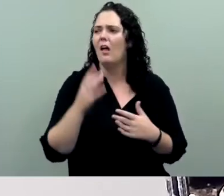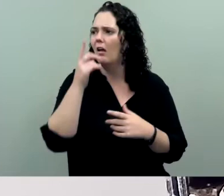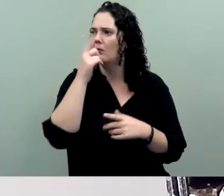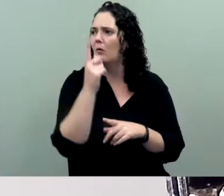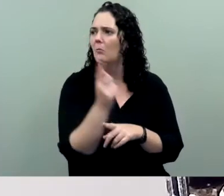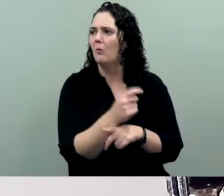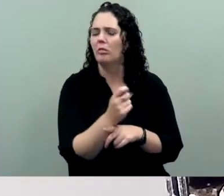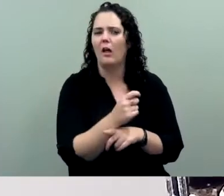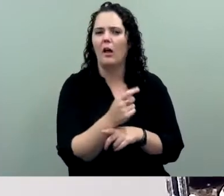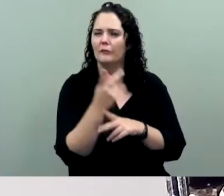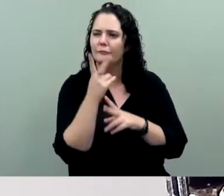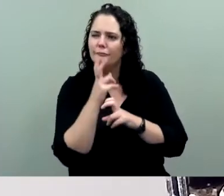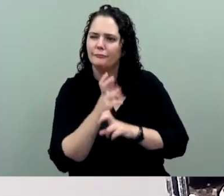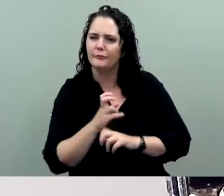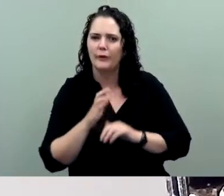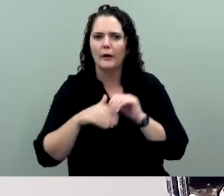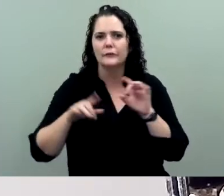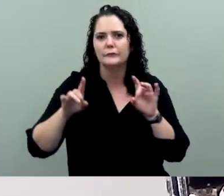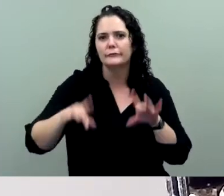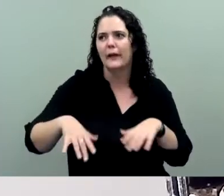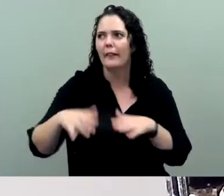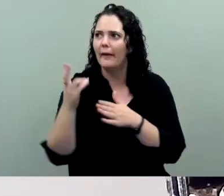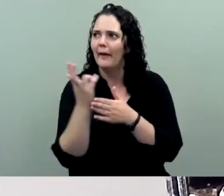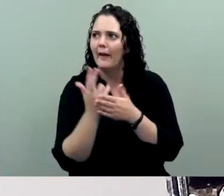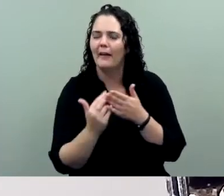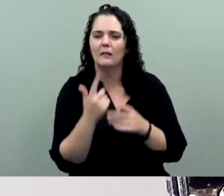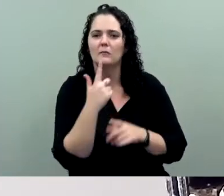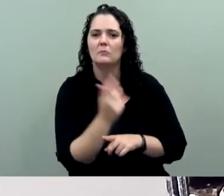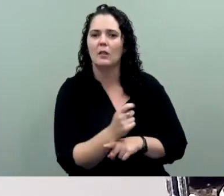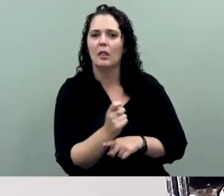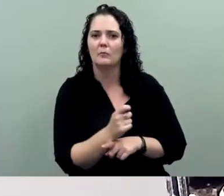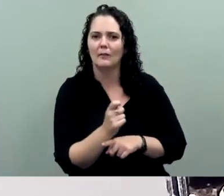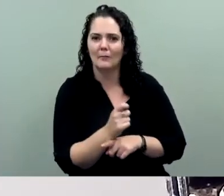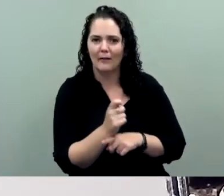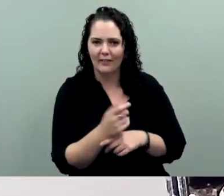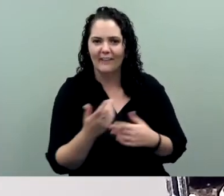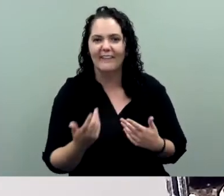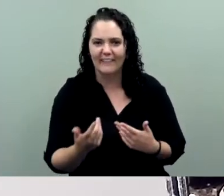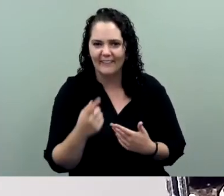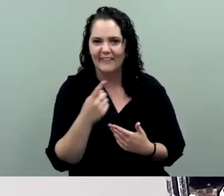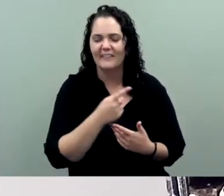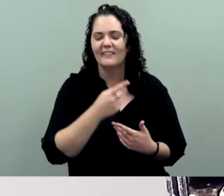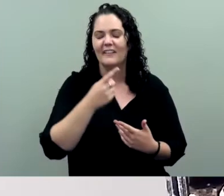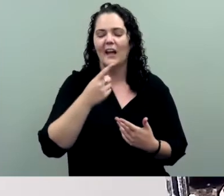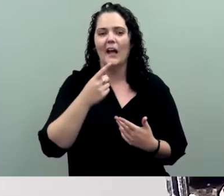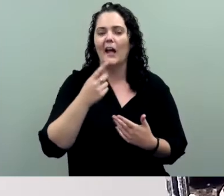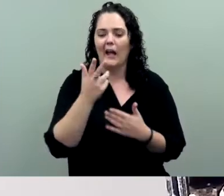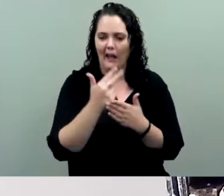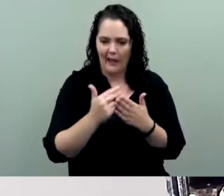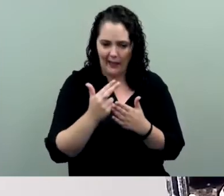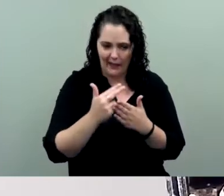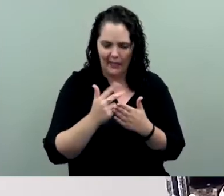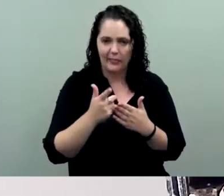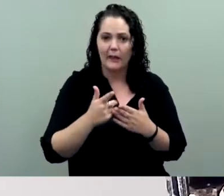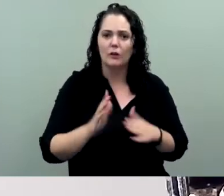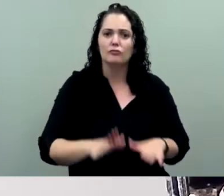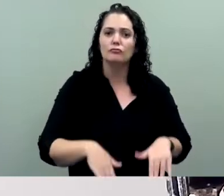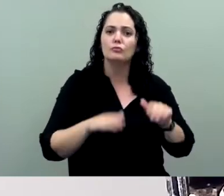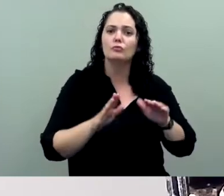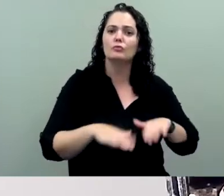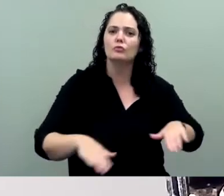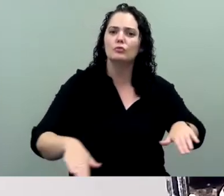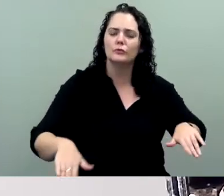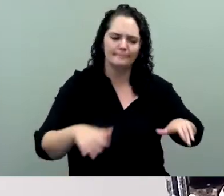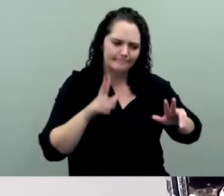of the 20th century. She fell out of making art for many years while she raised her children, and then came back to it again late